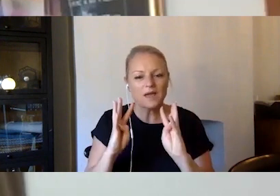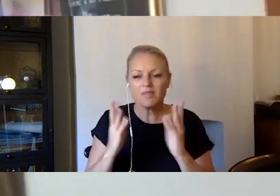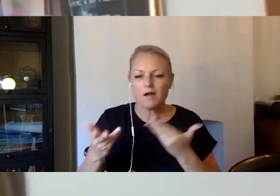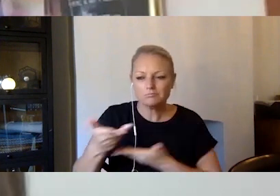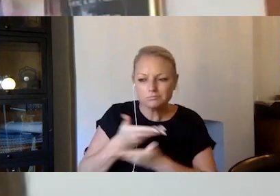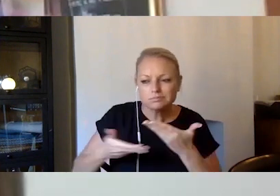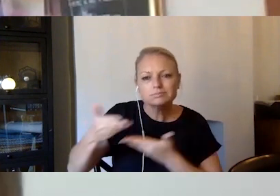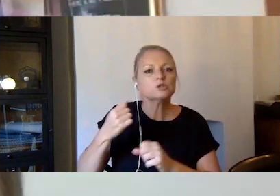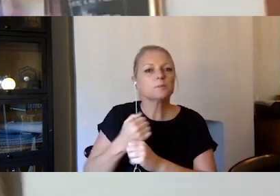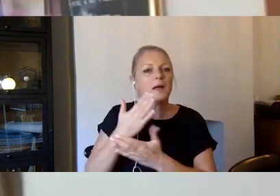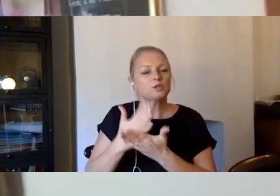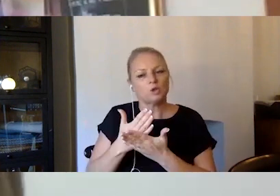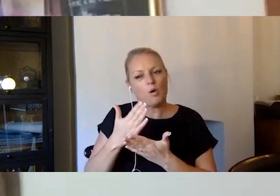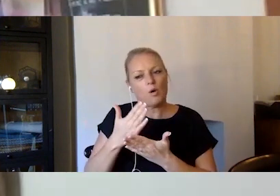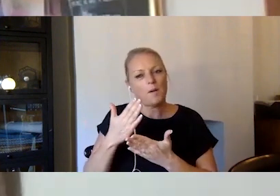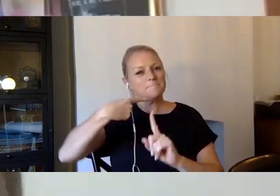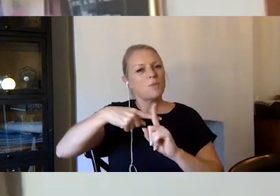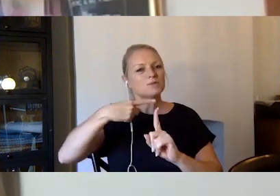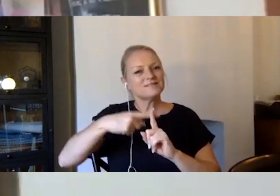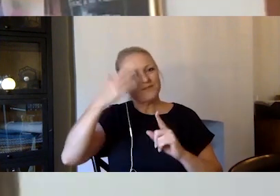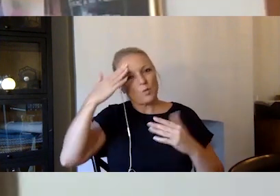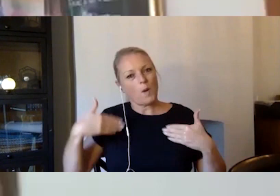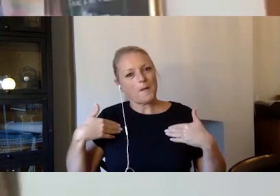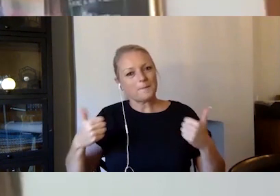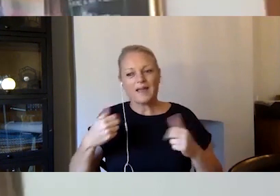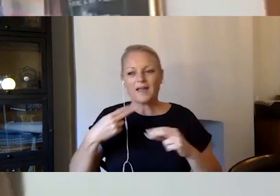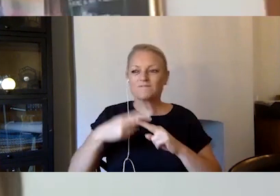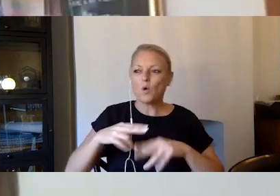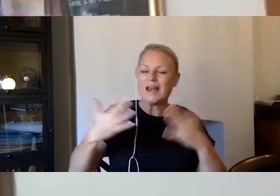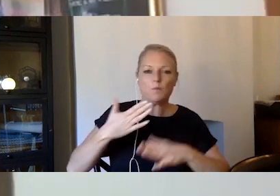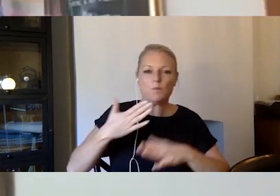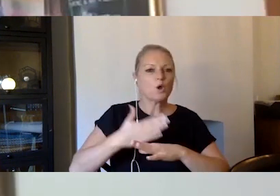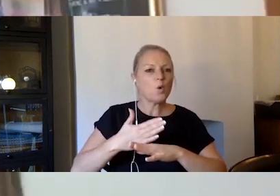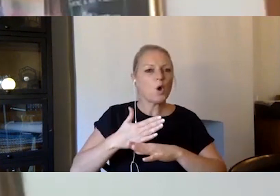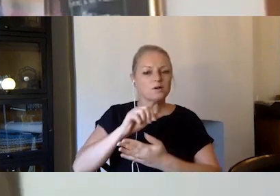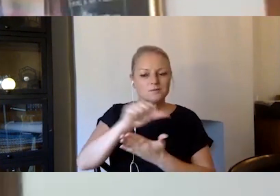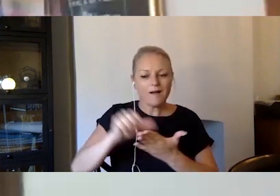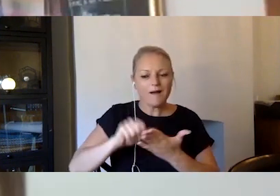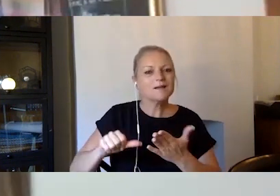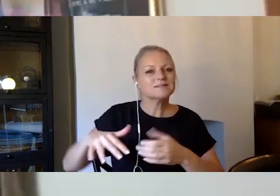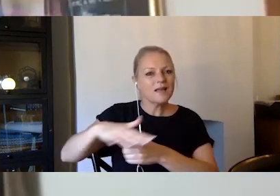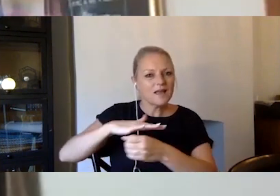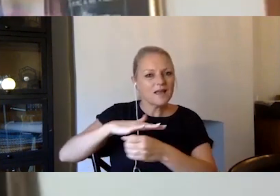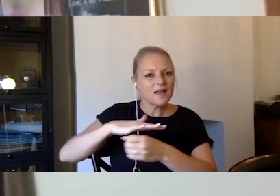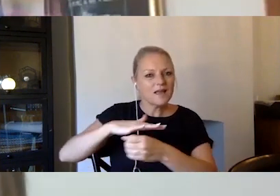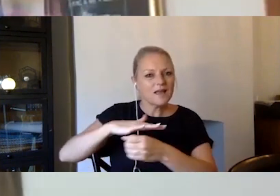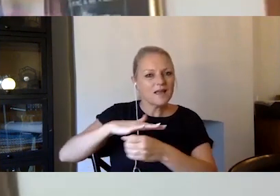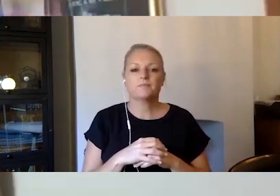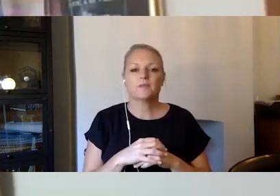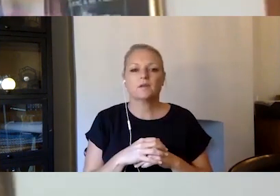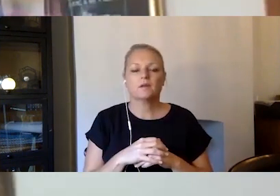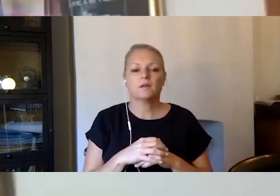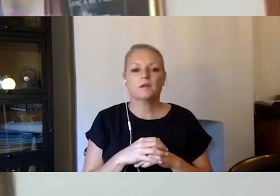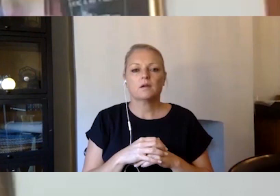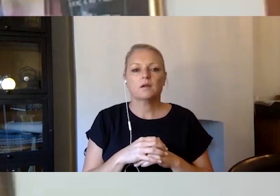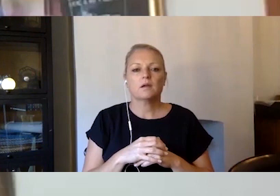arts. We collaborate with our member organisations, subject matter experts, performing arts practitioners and clinical